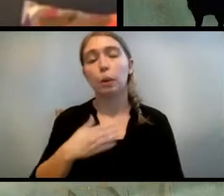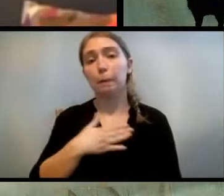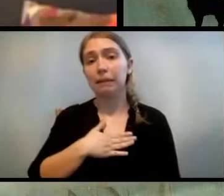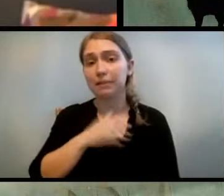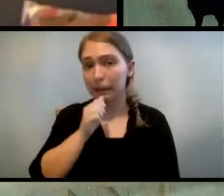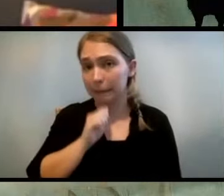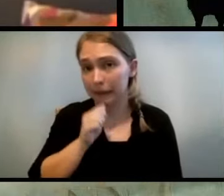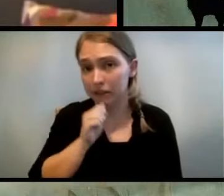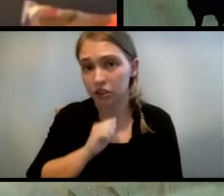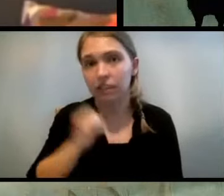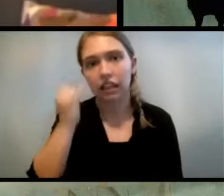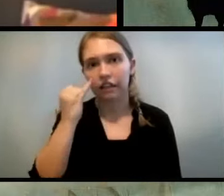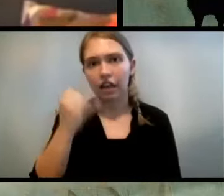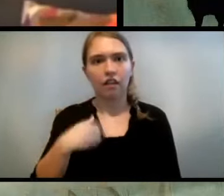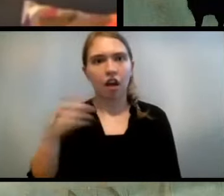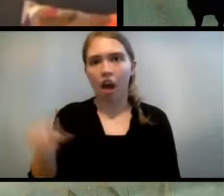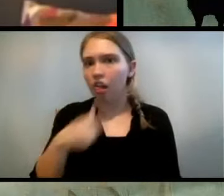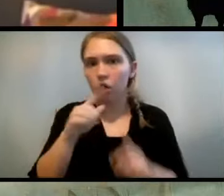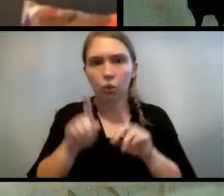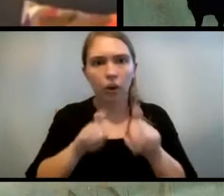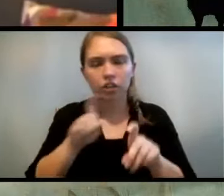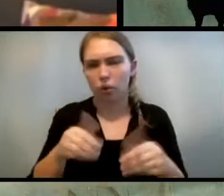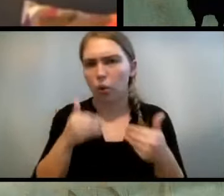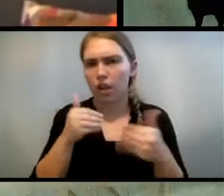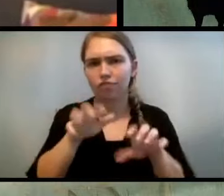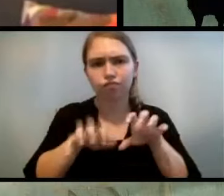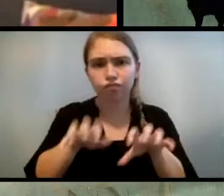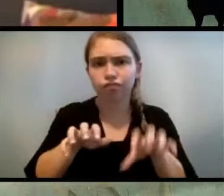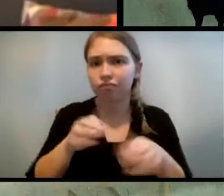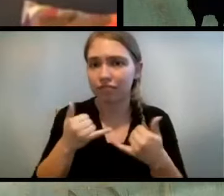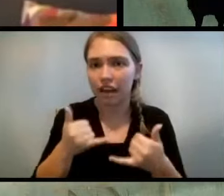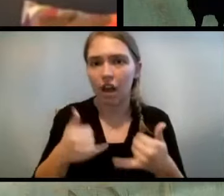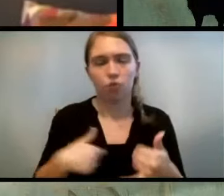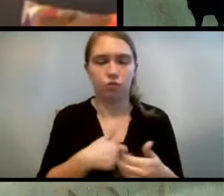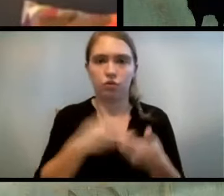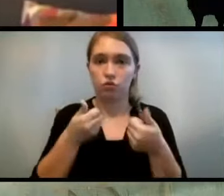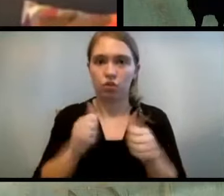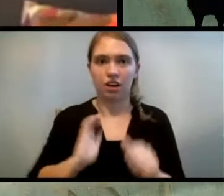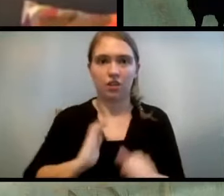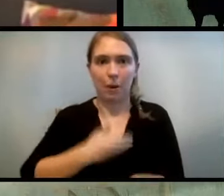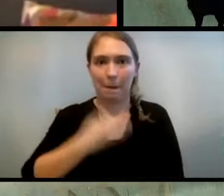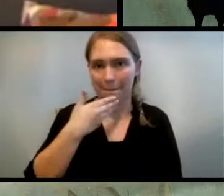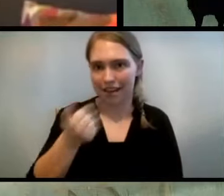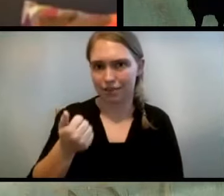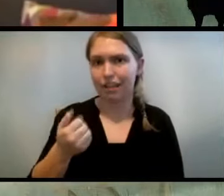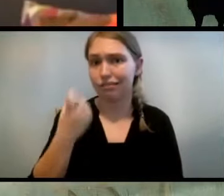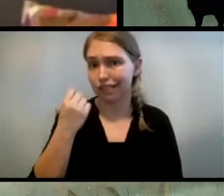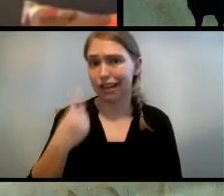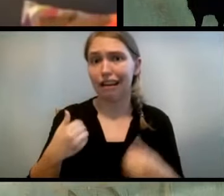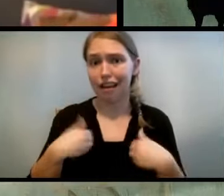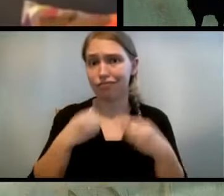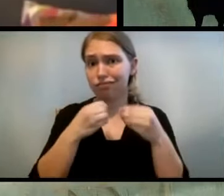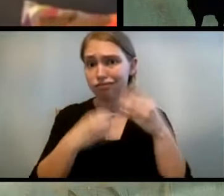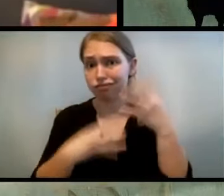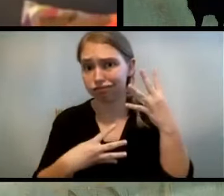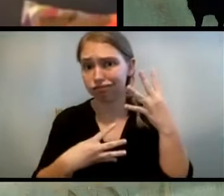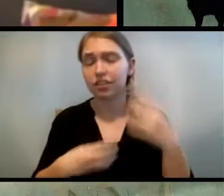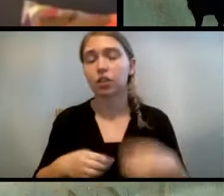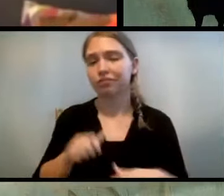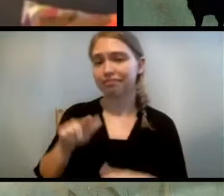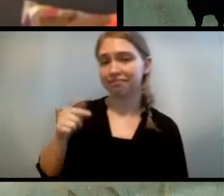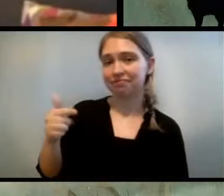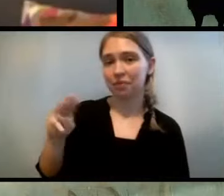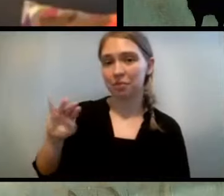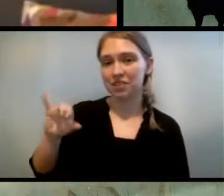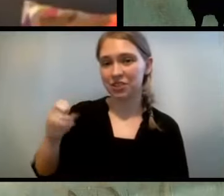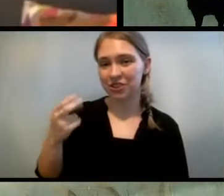any other burning ones, plop them in there now and we'll try. We'll do our best, but we do have quite a few. So I'll just turn it right back over to Misha and I'll see you at the